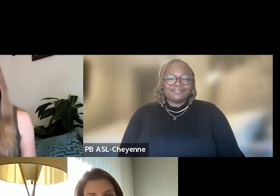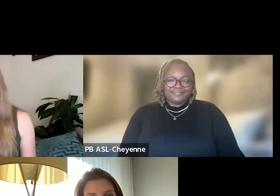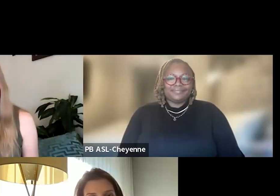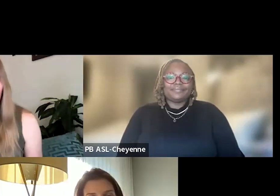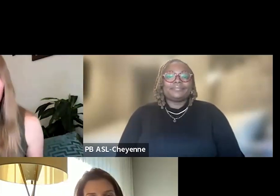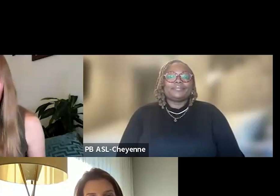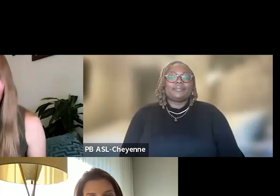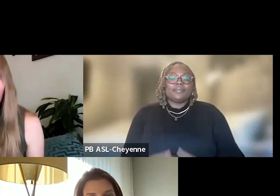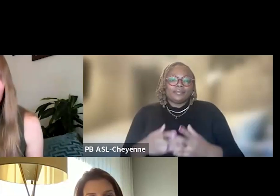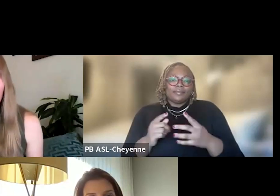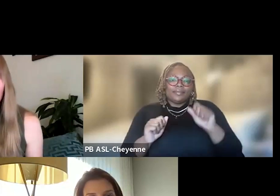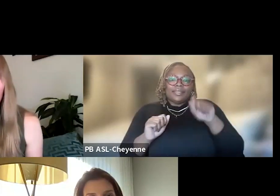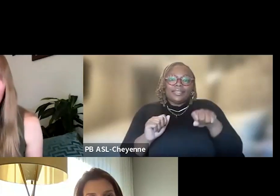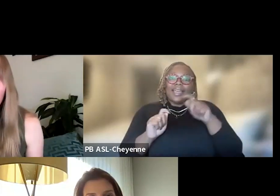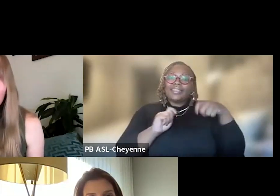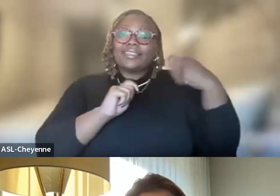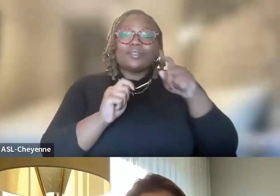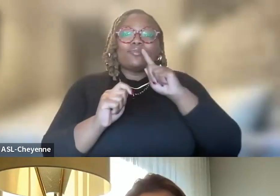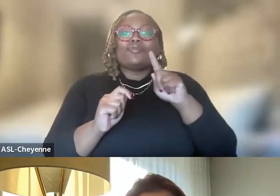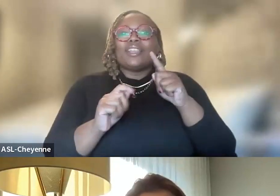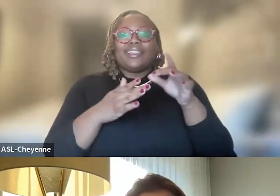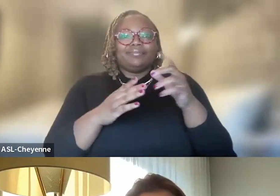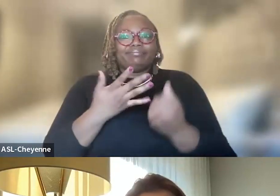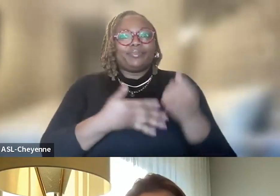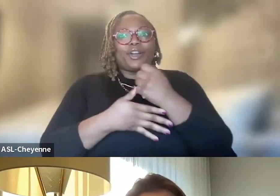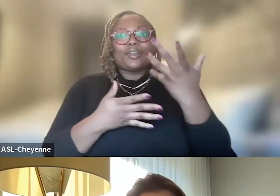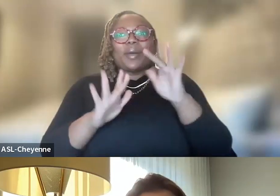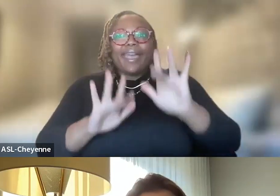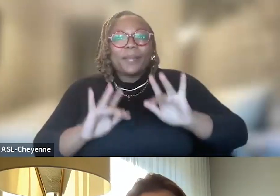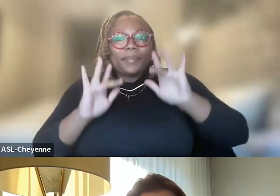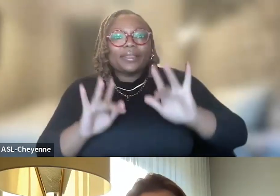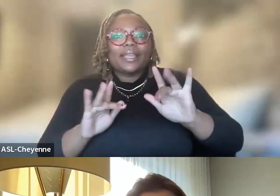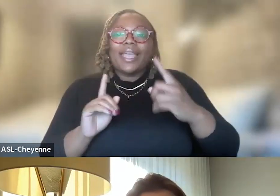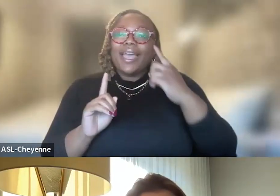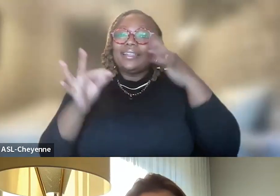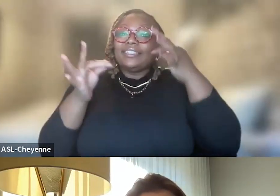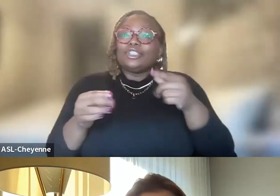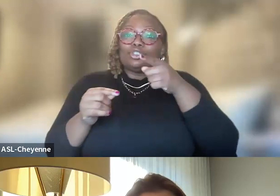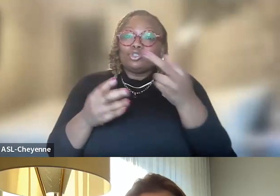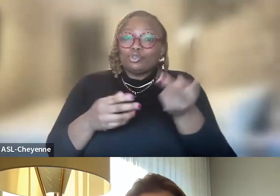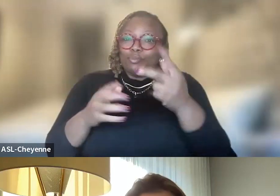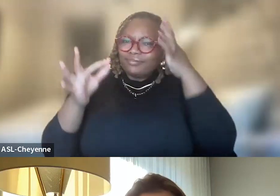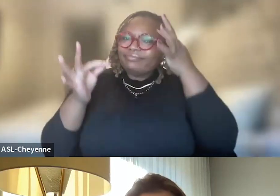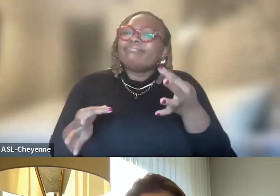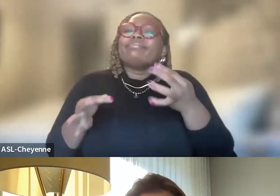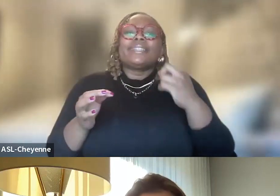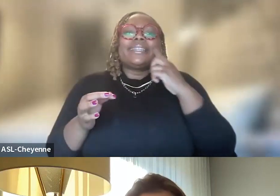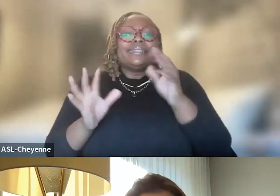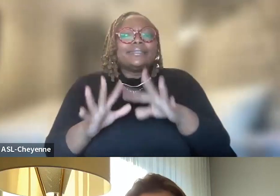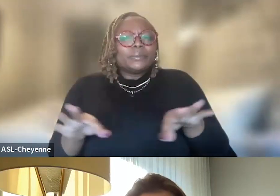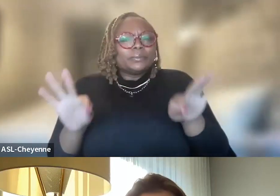Yeah, I mean, this film I feel like really leads with empathy in that way. A choice that I think that you both made that I think is